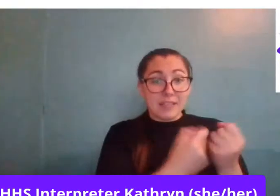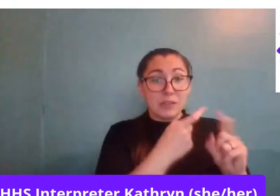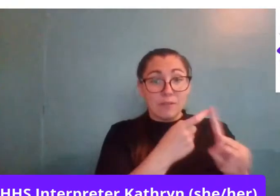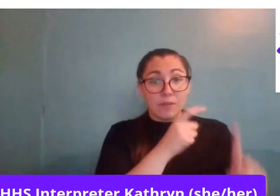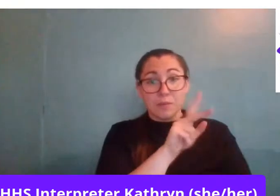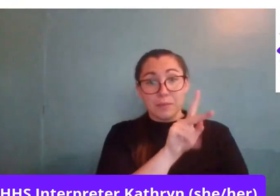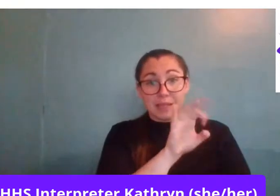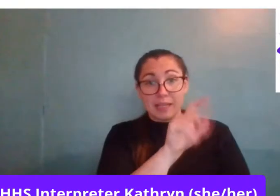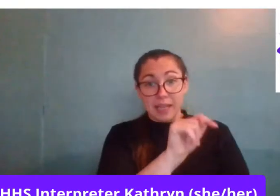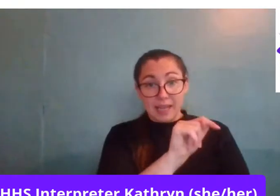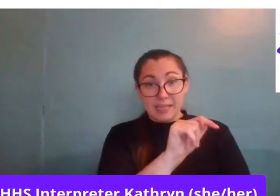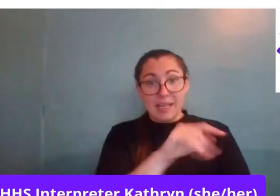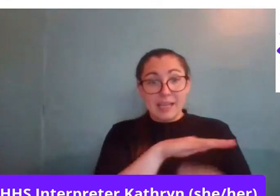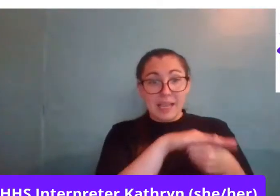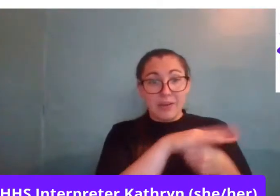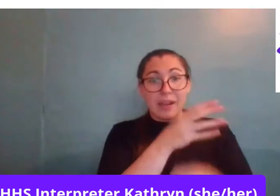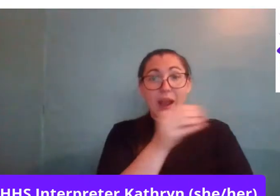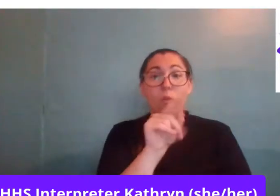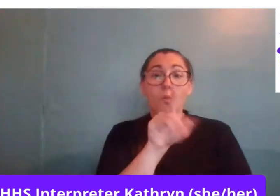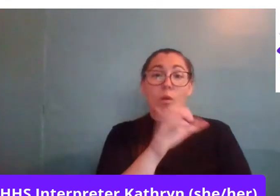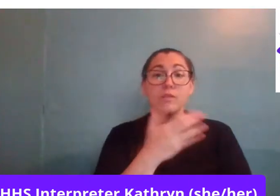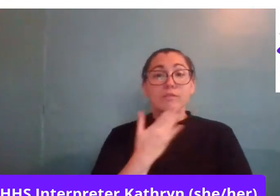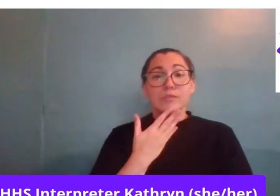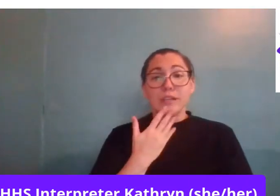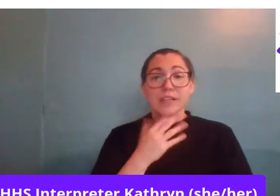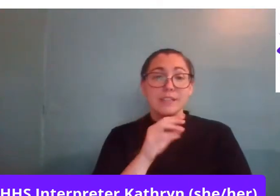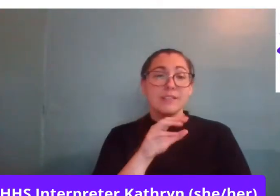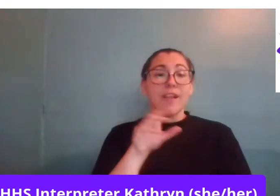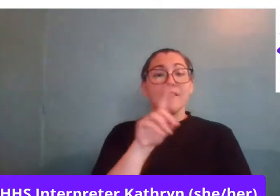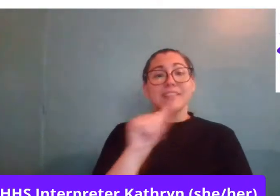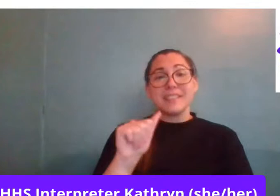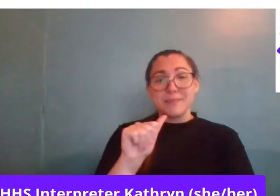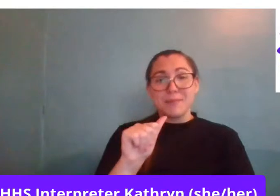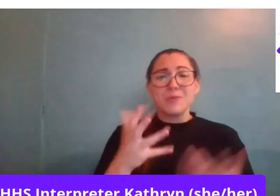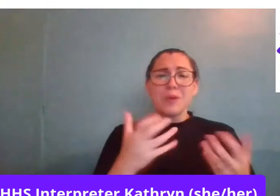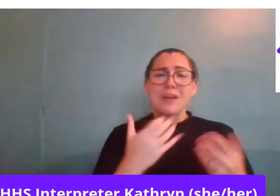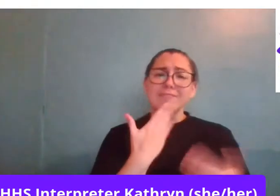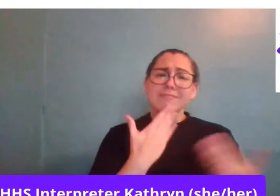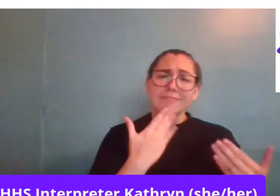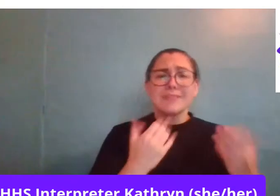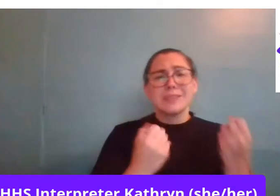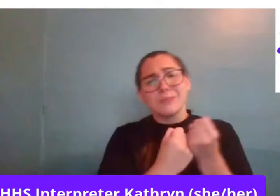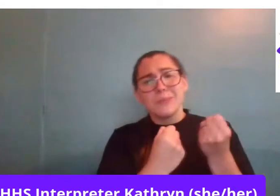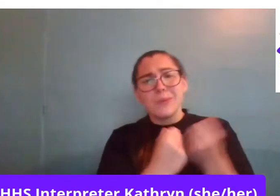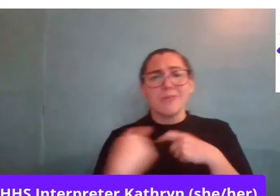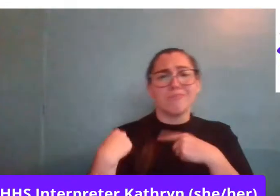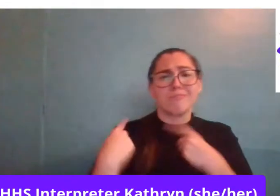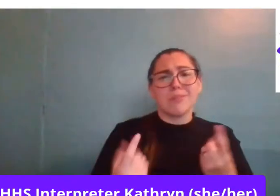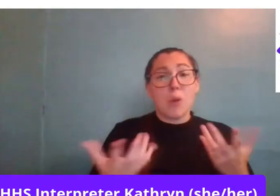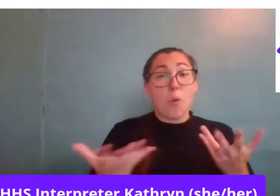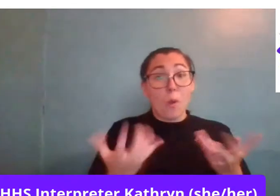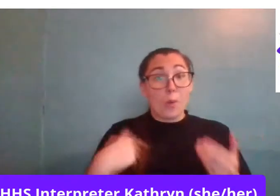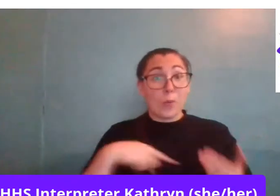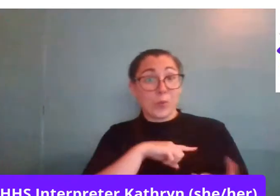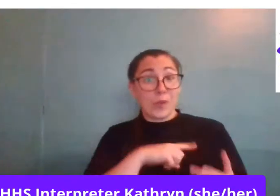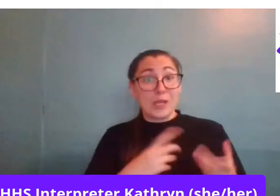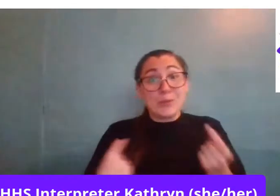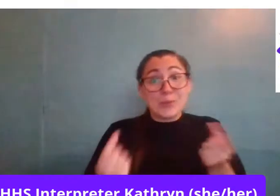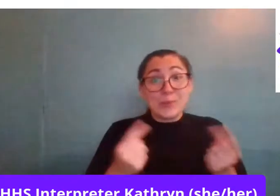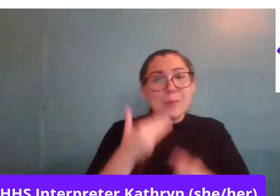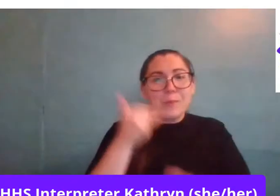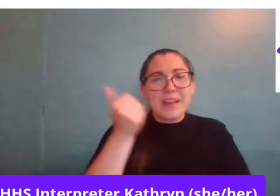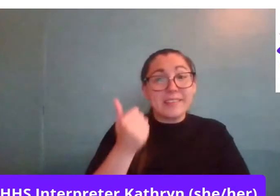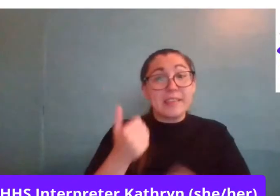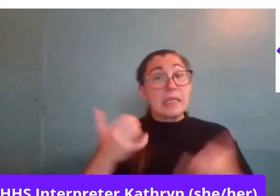and 100 Shades of Disabilities for supporting us and doing what it is that we do best. And today it